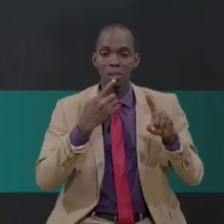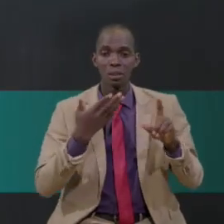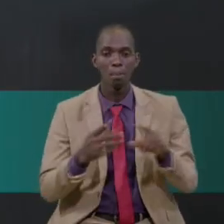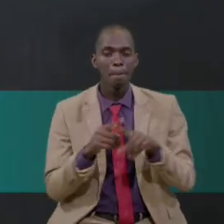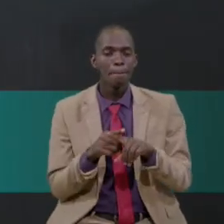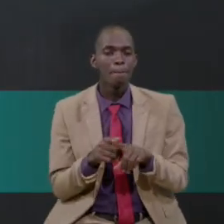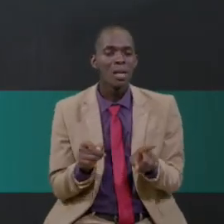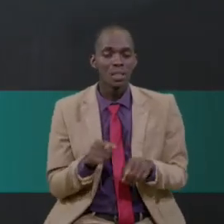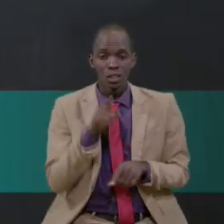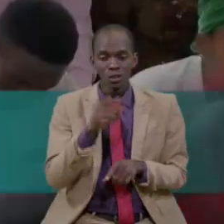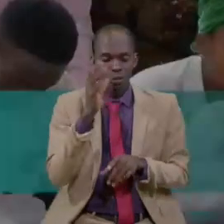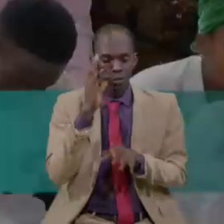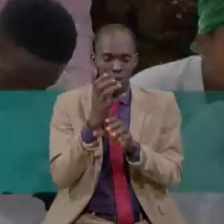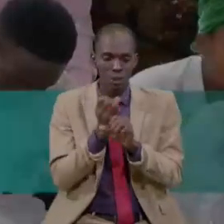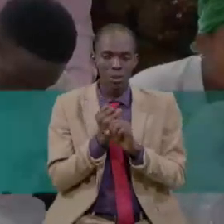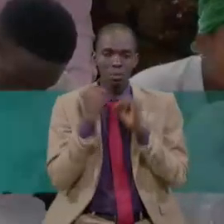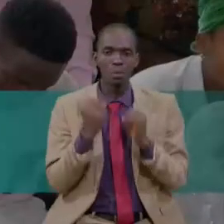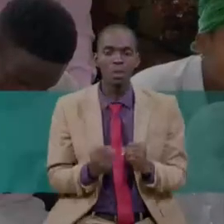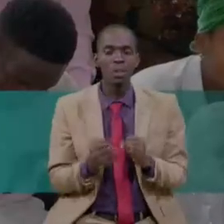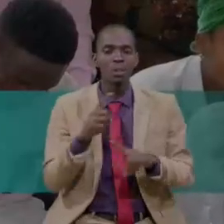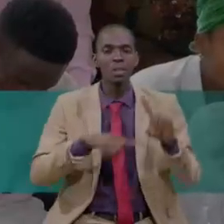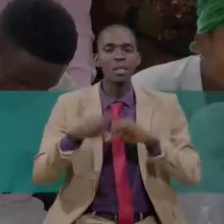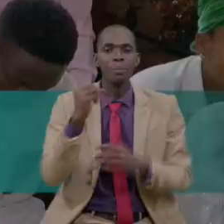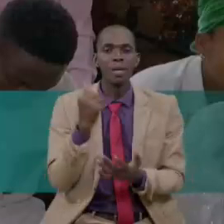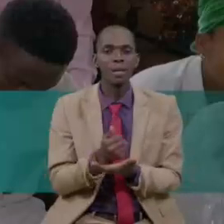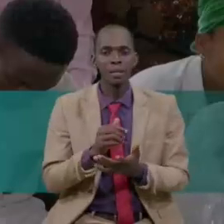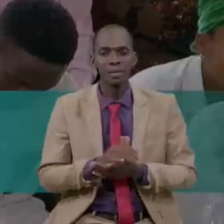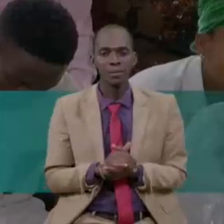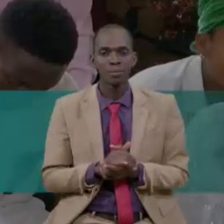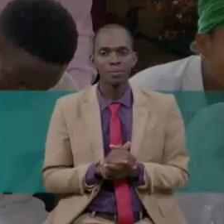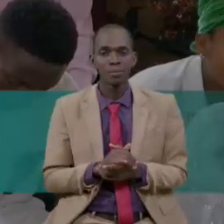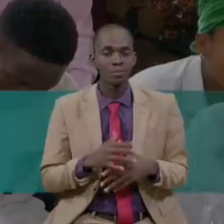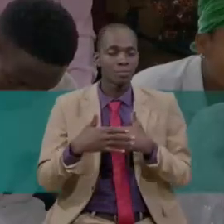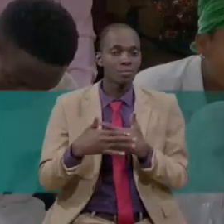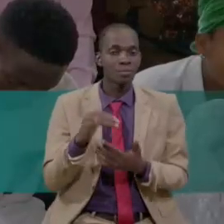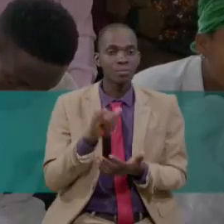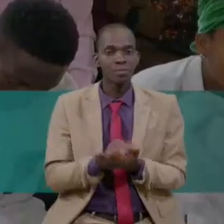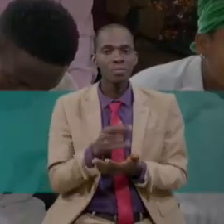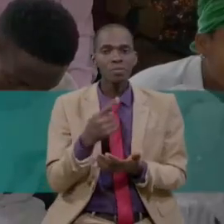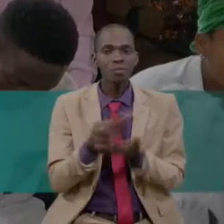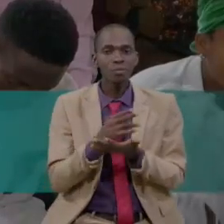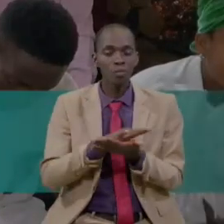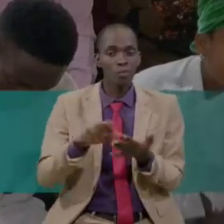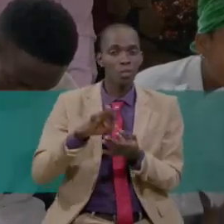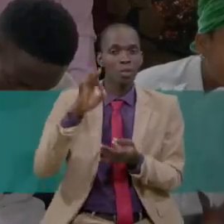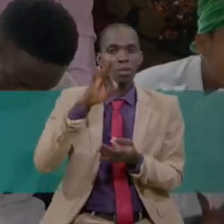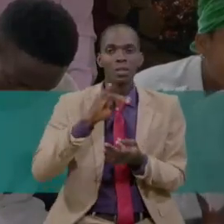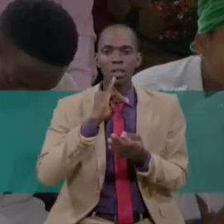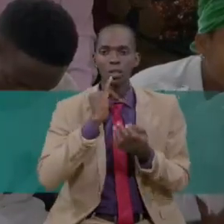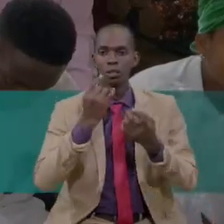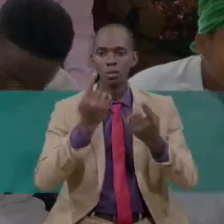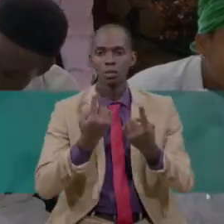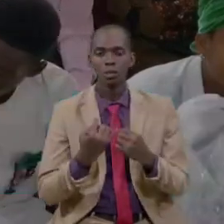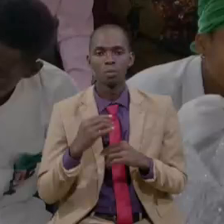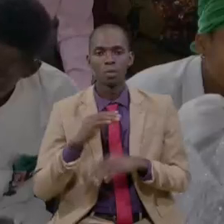power. Amen. After that, the Holy Ghost has come upon you. The